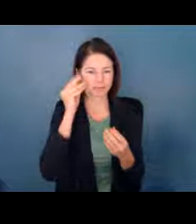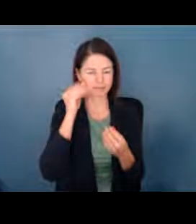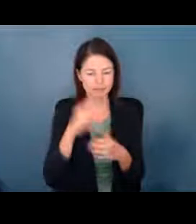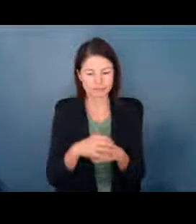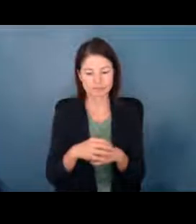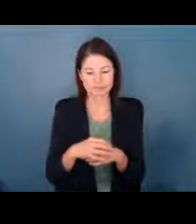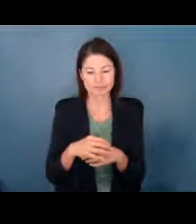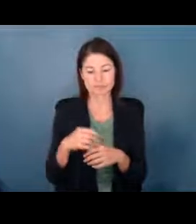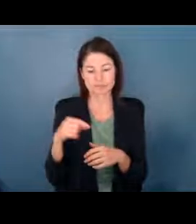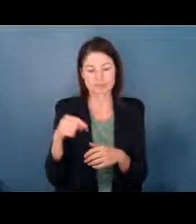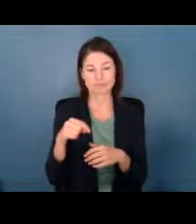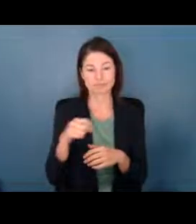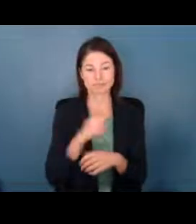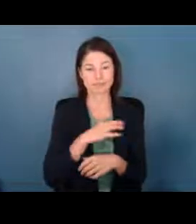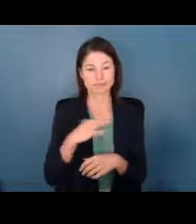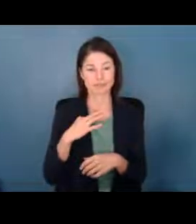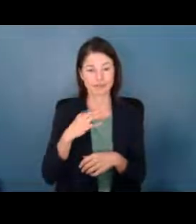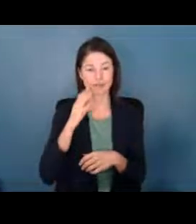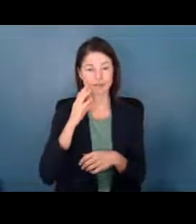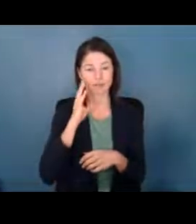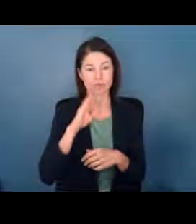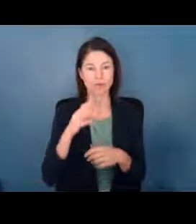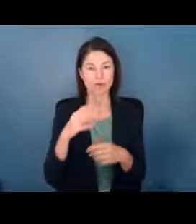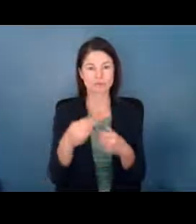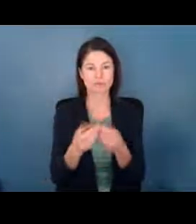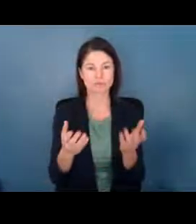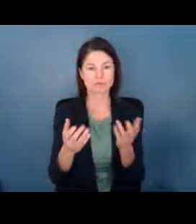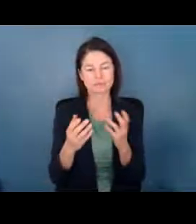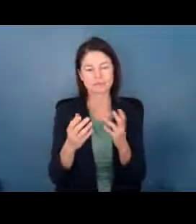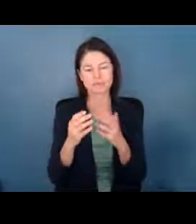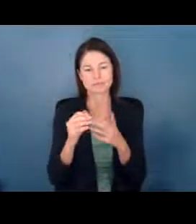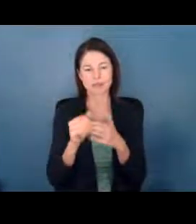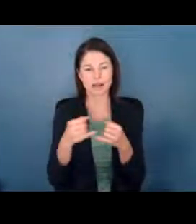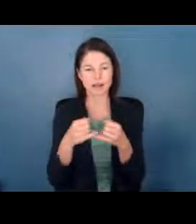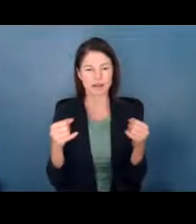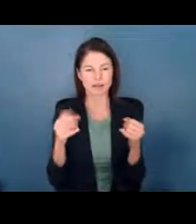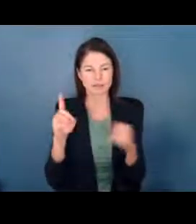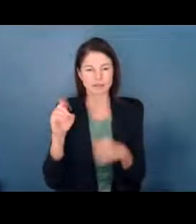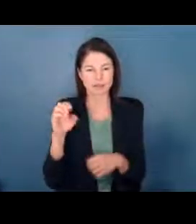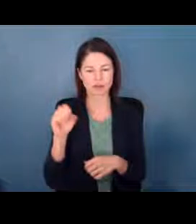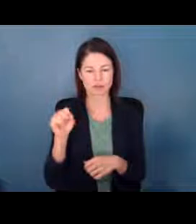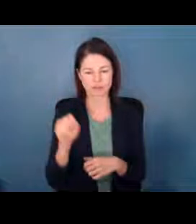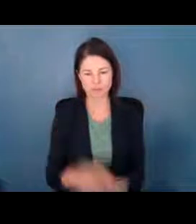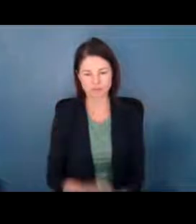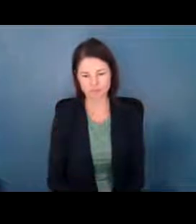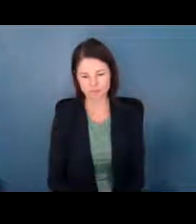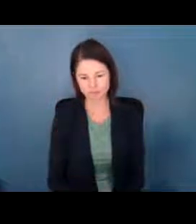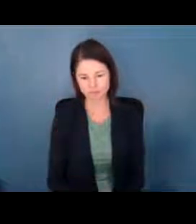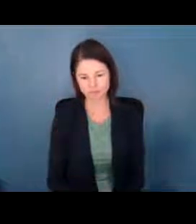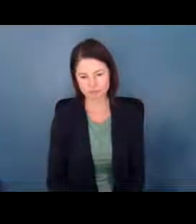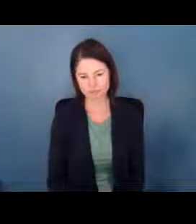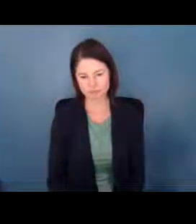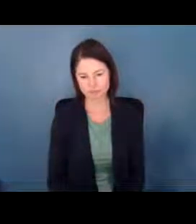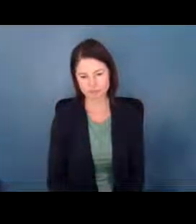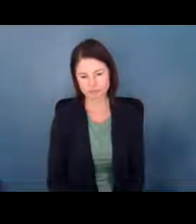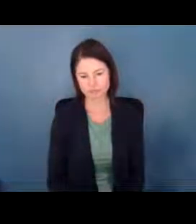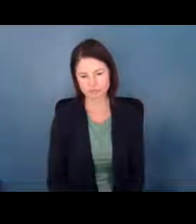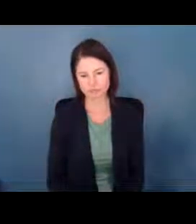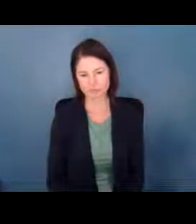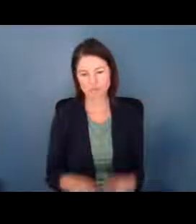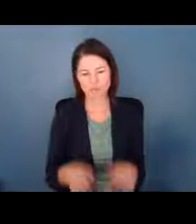is initiating an update of these two guidelines documents, and I'll be providing an update of that update